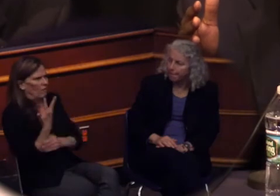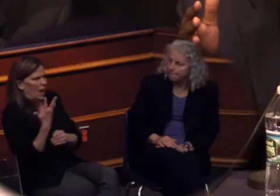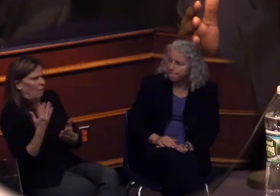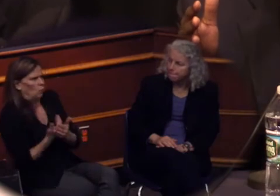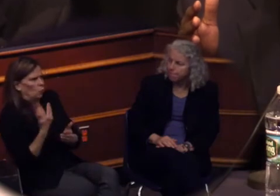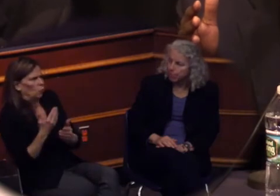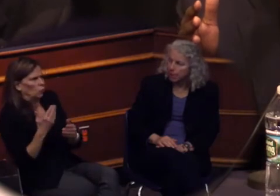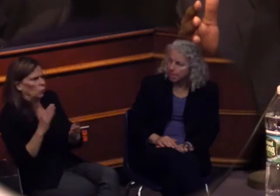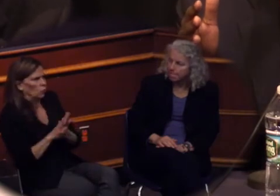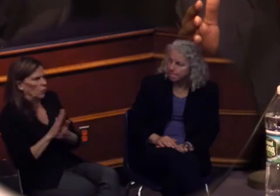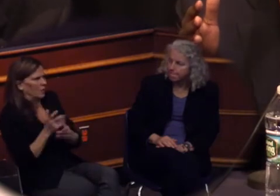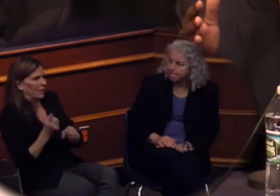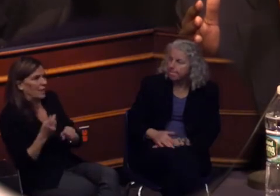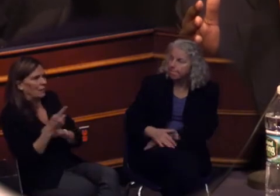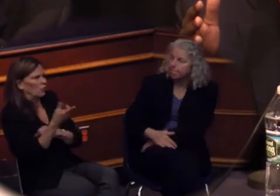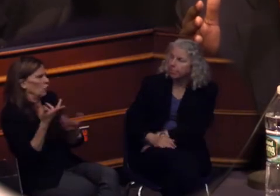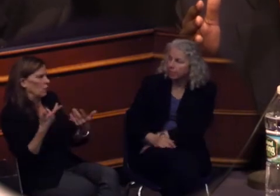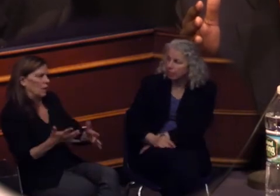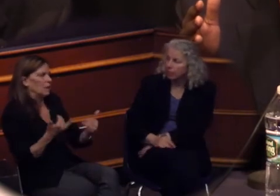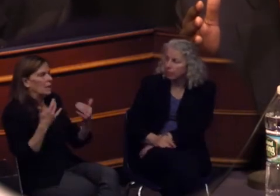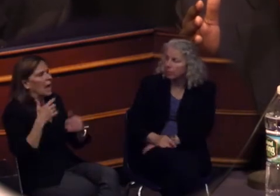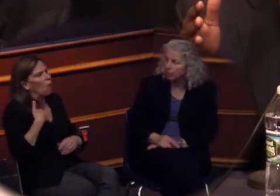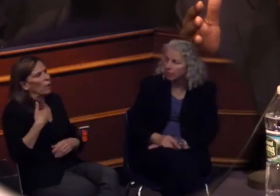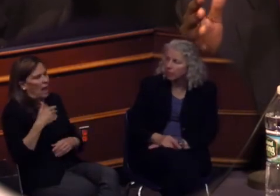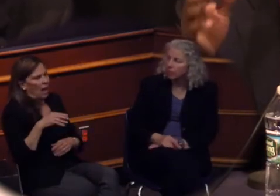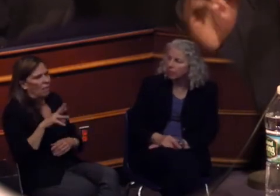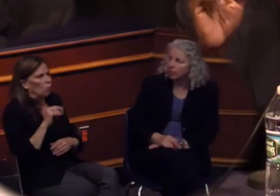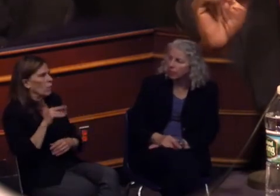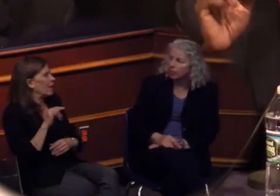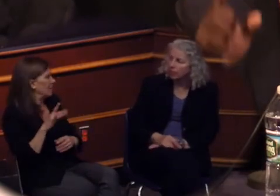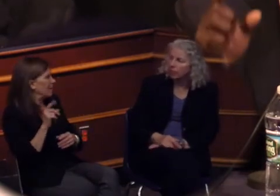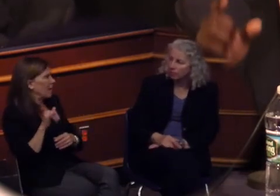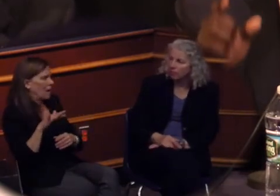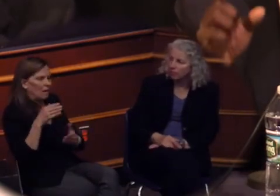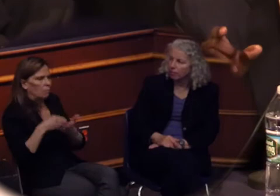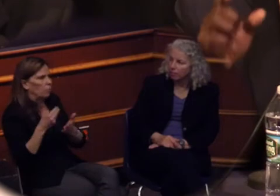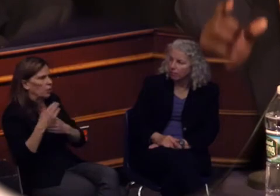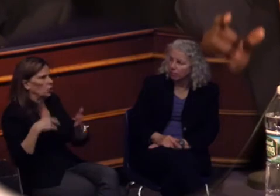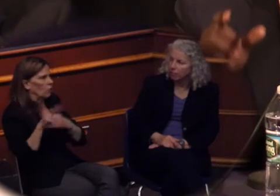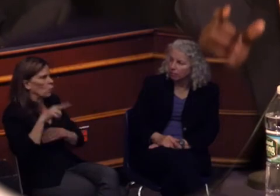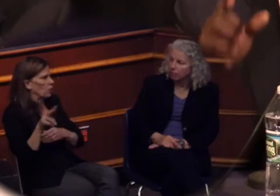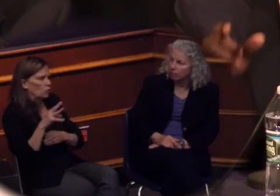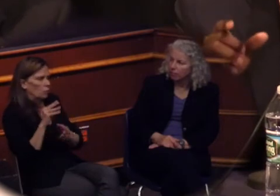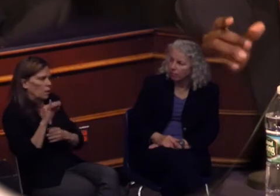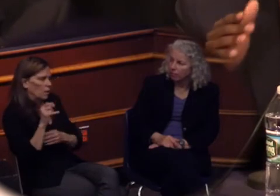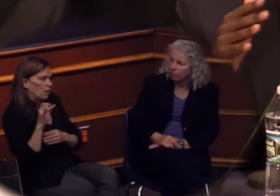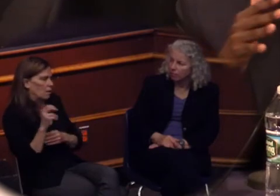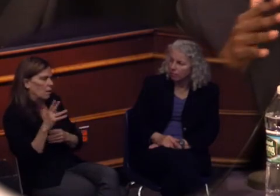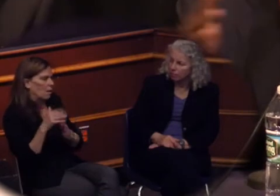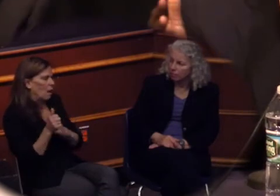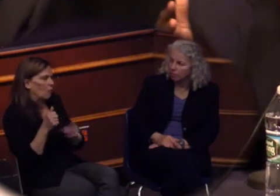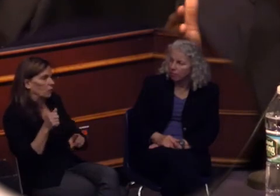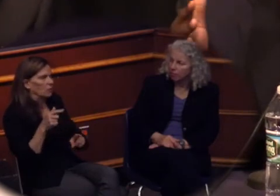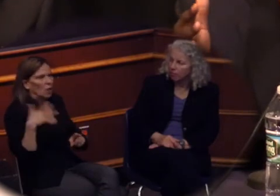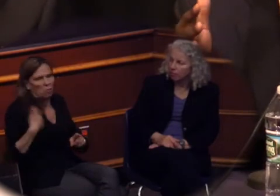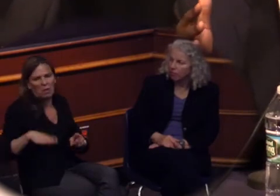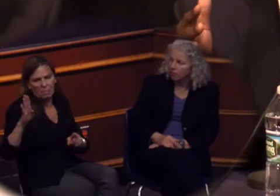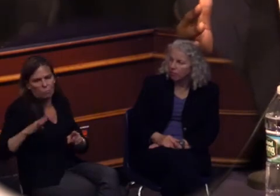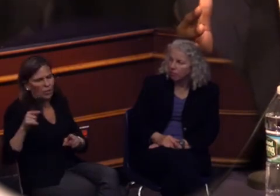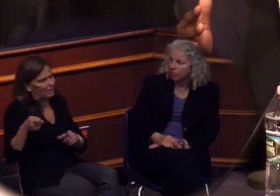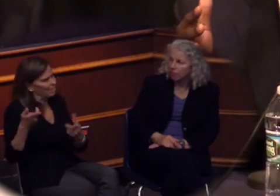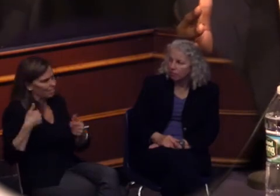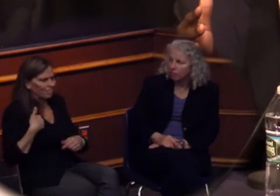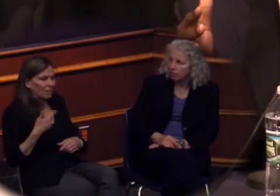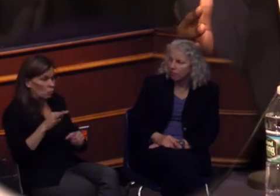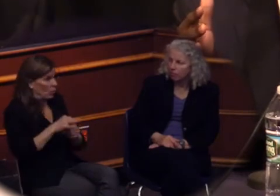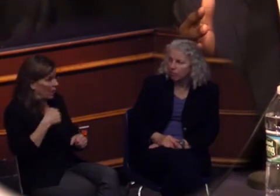being constructed now through a rainy day fund to $22 million. We need a new, fresh perspective on Beacon Hill that's going to change the way things have been